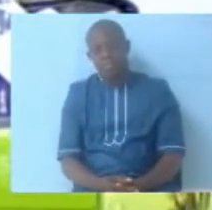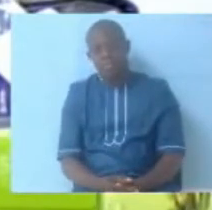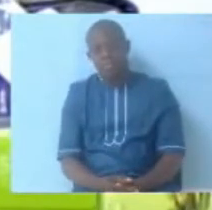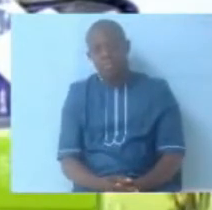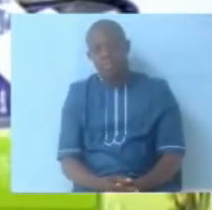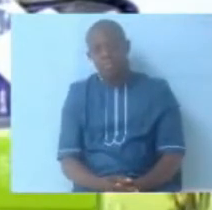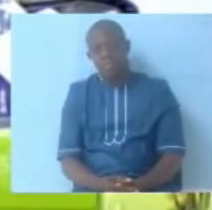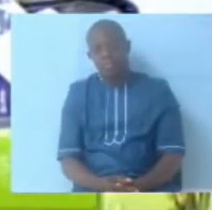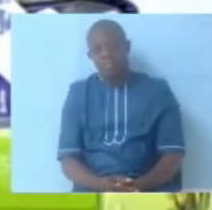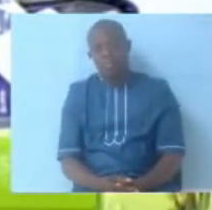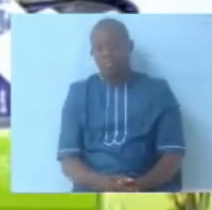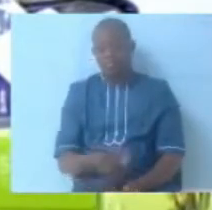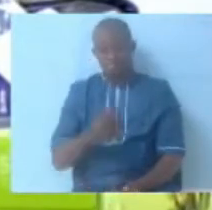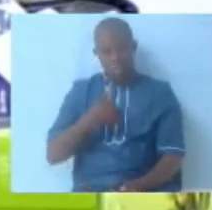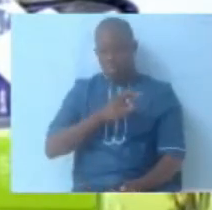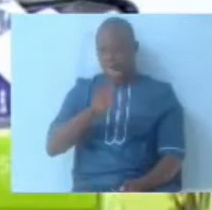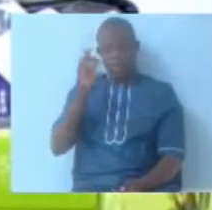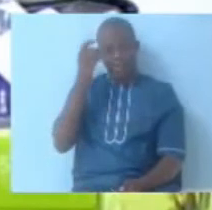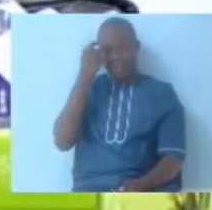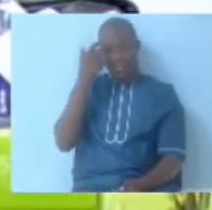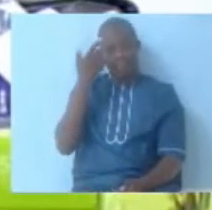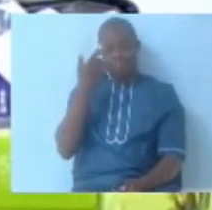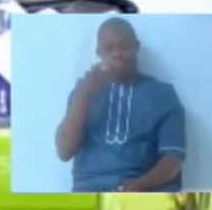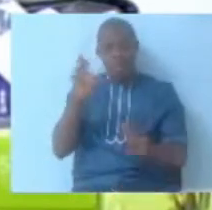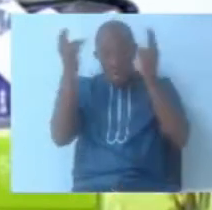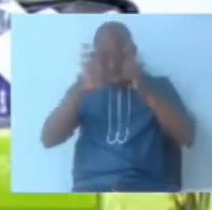could have been legally challenged at that time